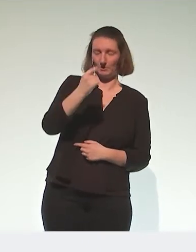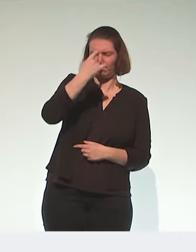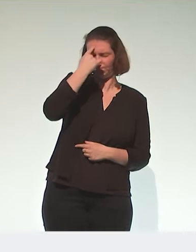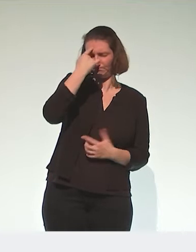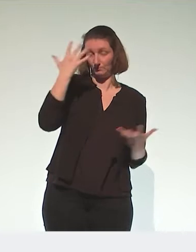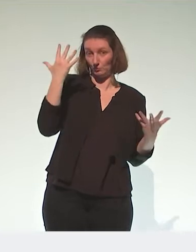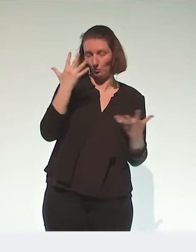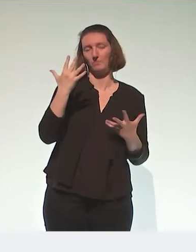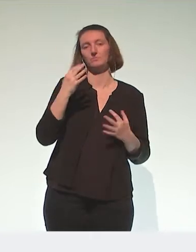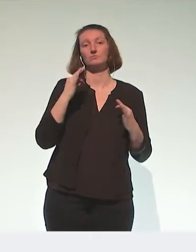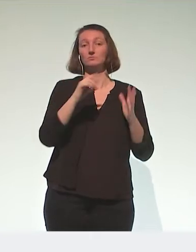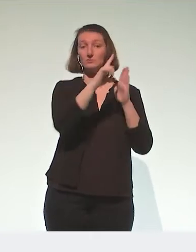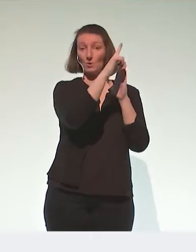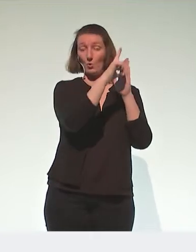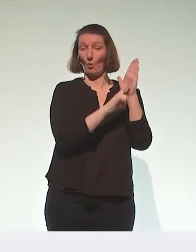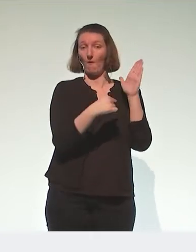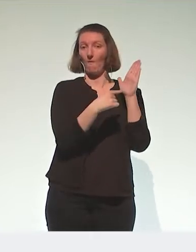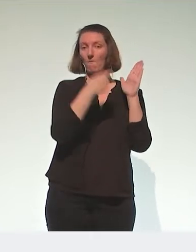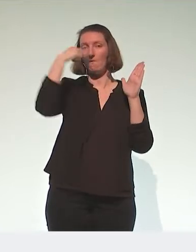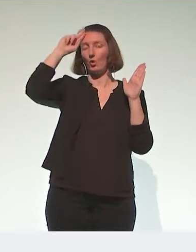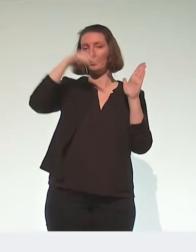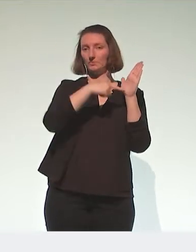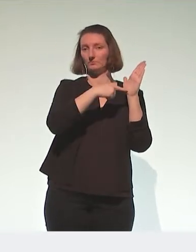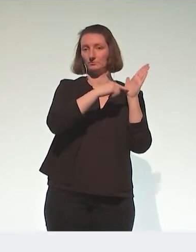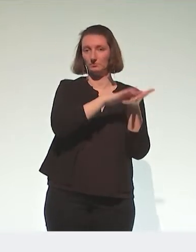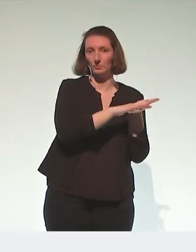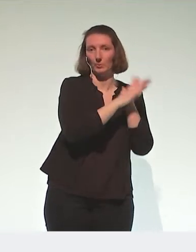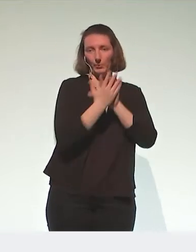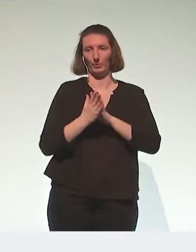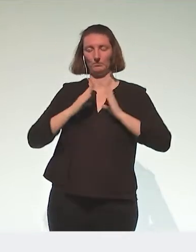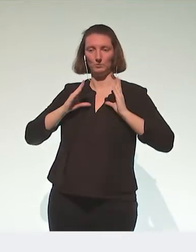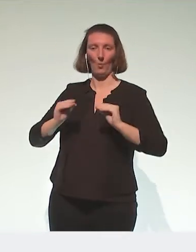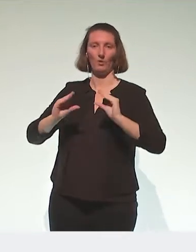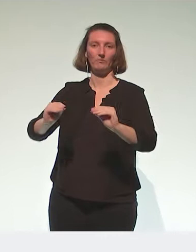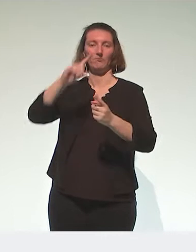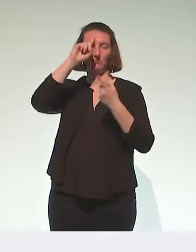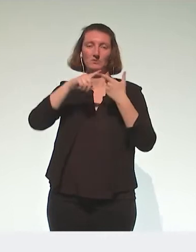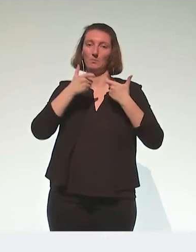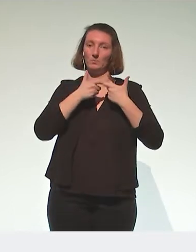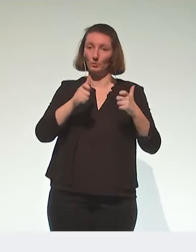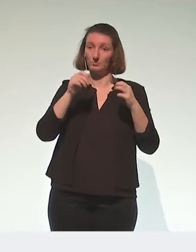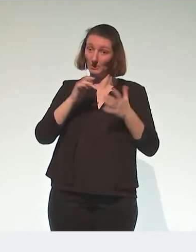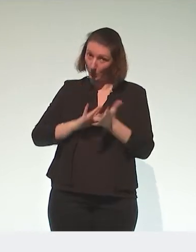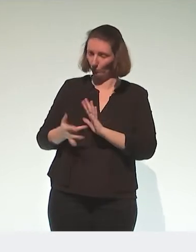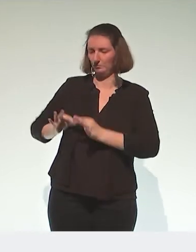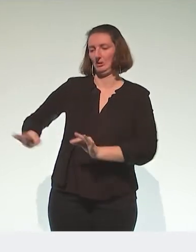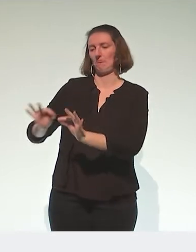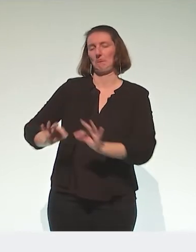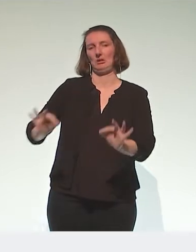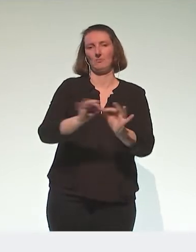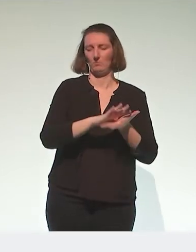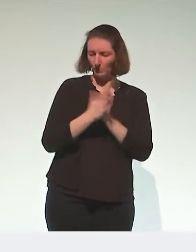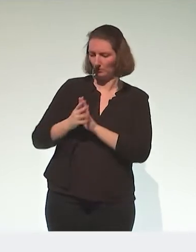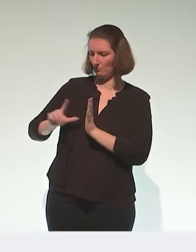Our overarching objective should be to implement European legislation on accessibility